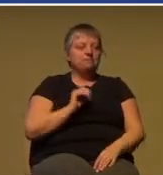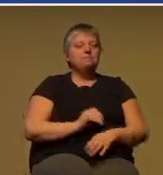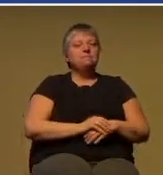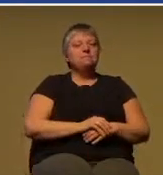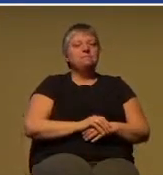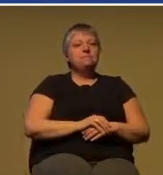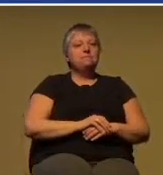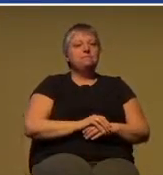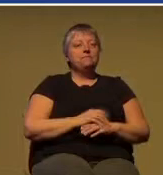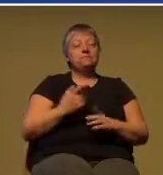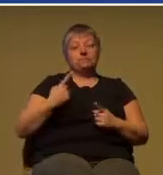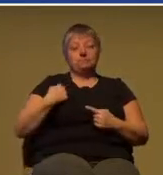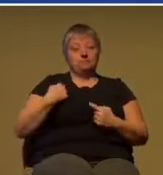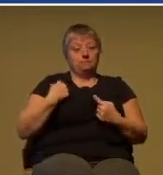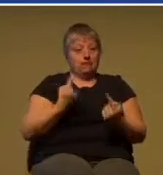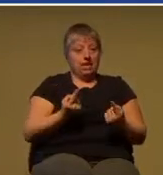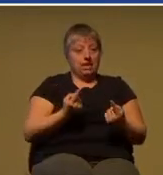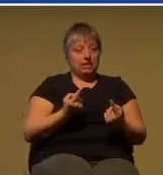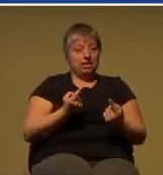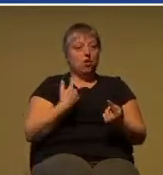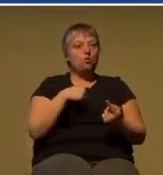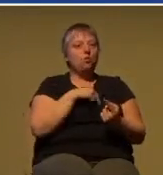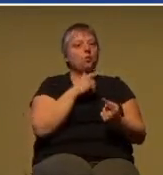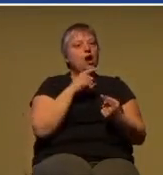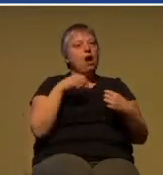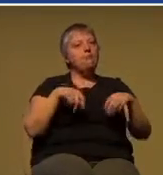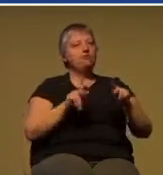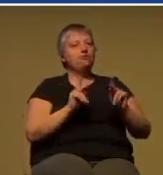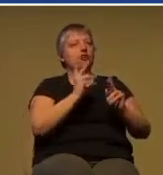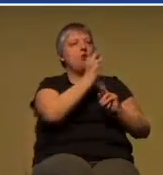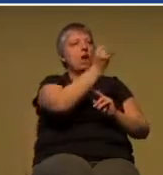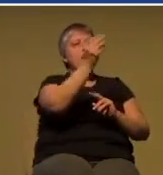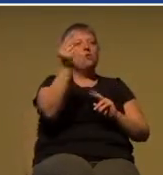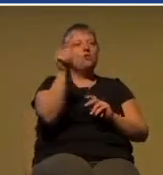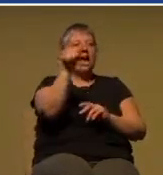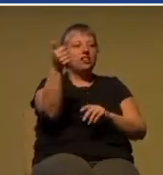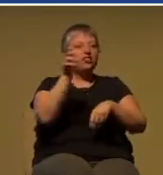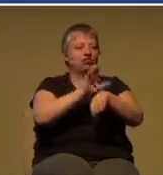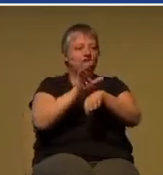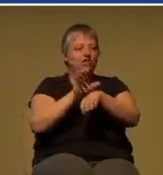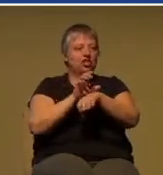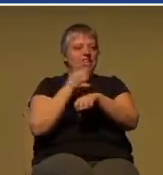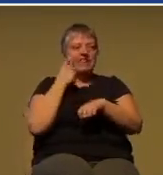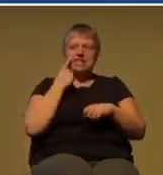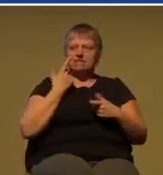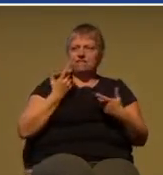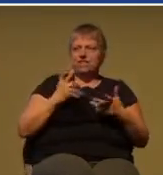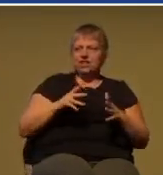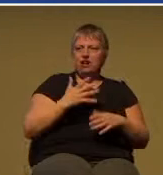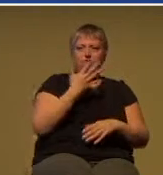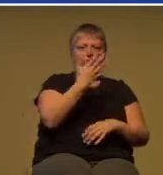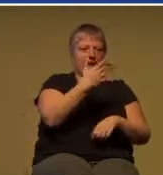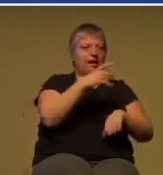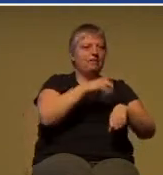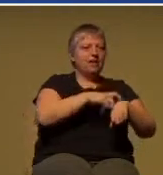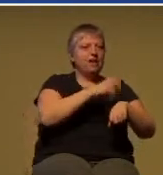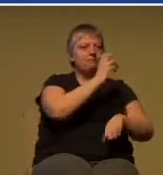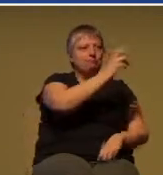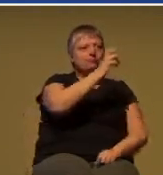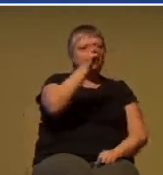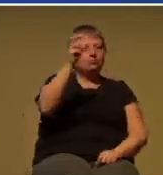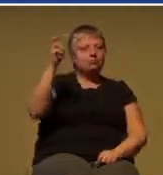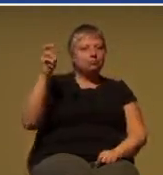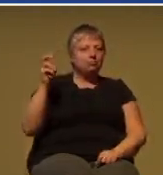Since then, we've had the opportunity to go out into other churches. And so now we've done, I think, 5 seminars, and we